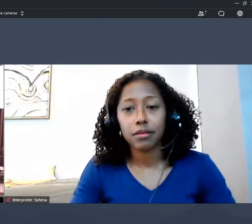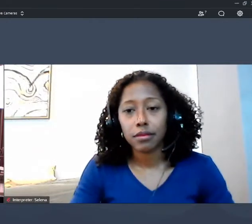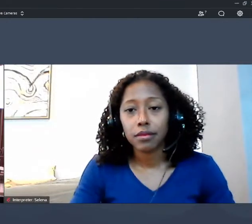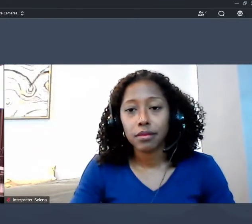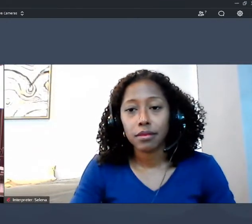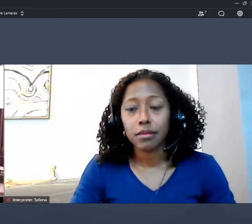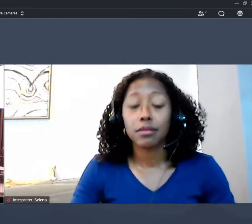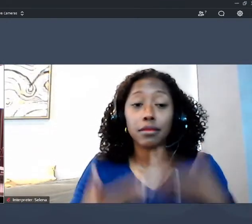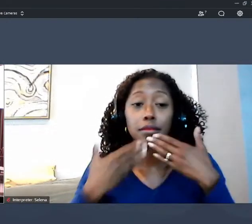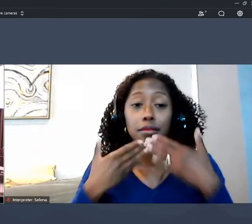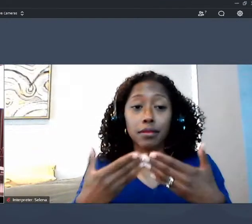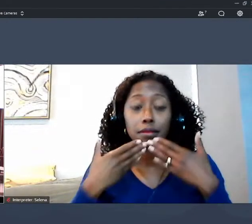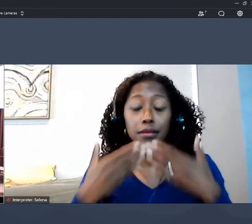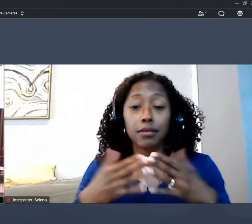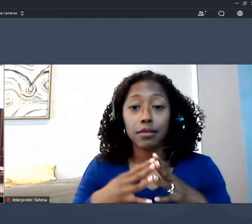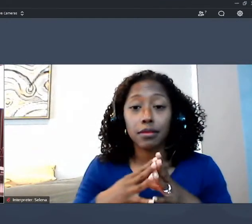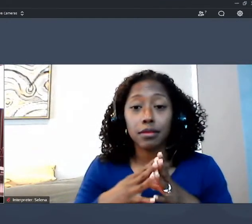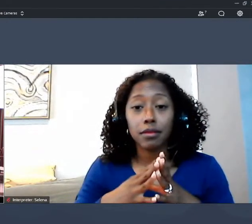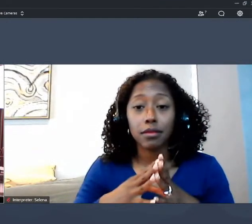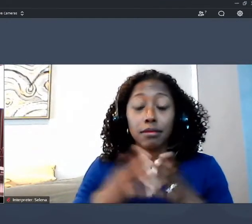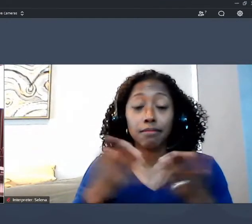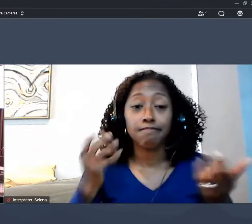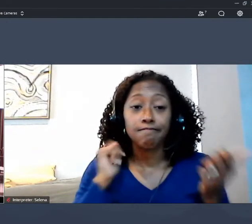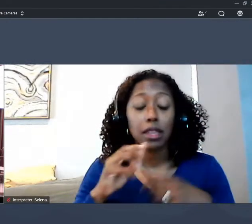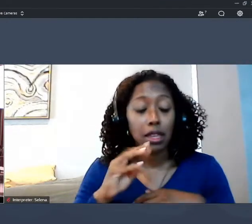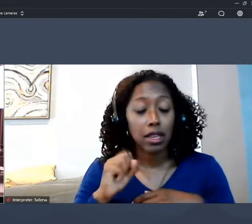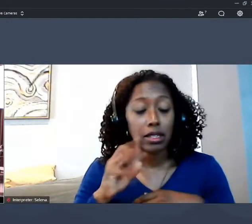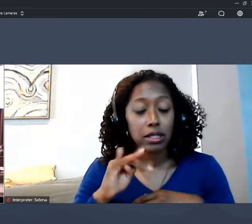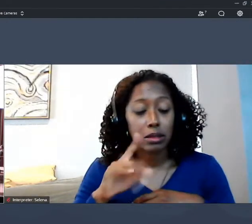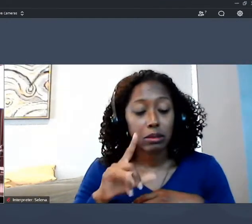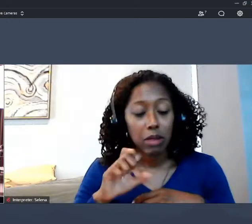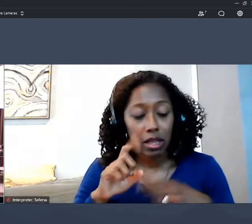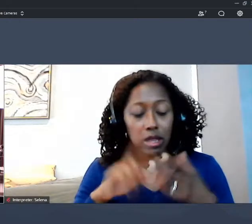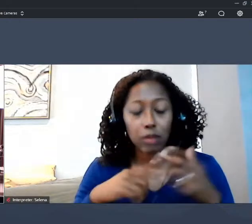Thank you very kindly. It's been moved by Councilman